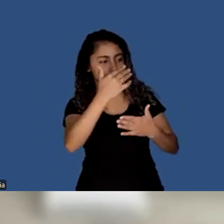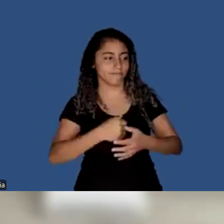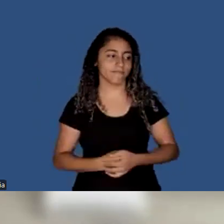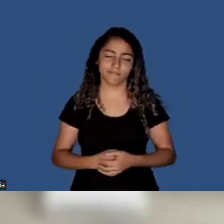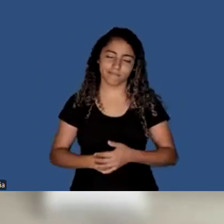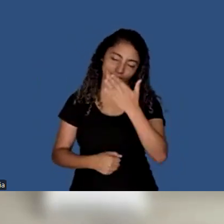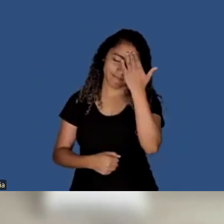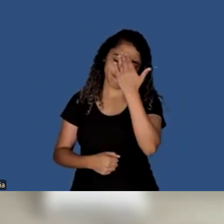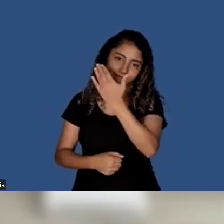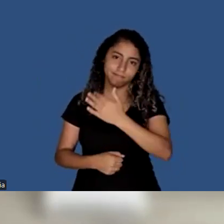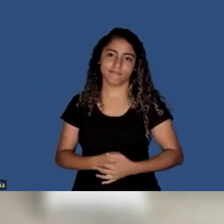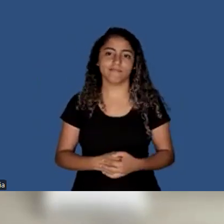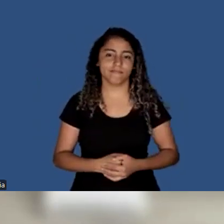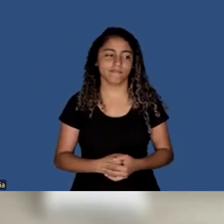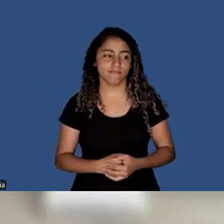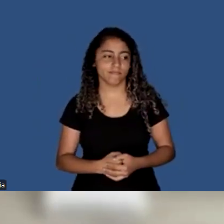Thank you.